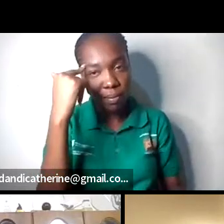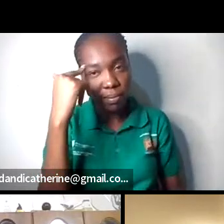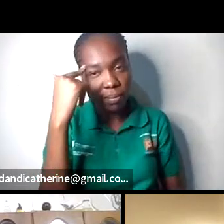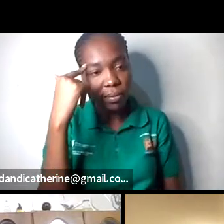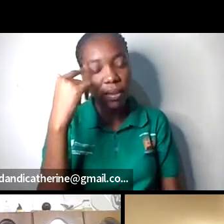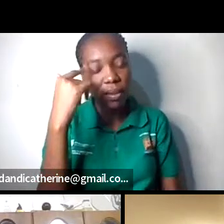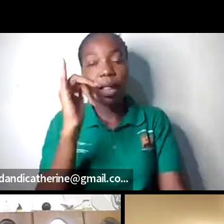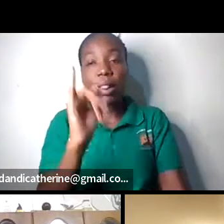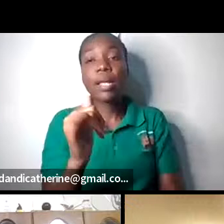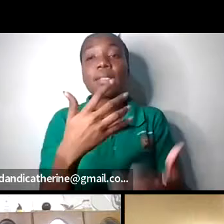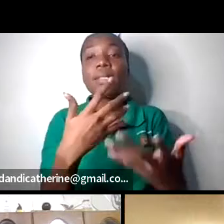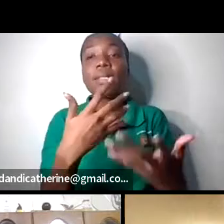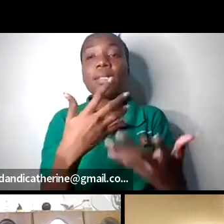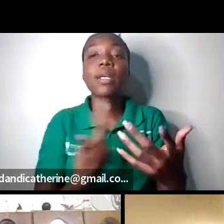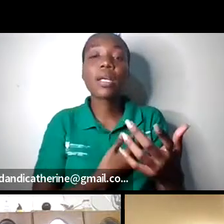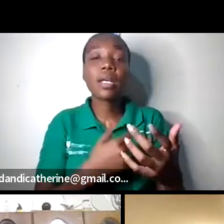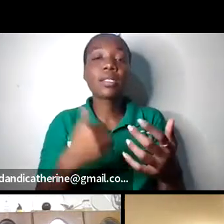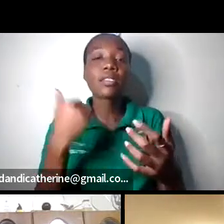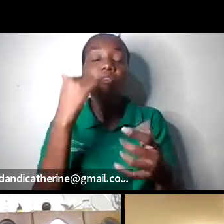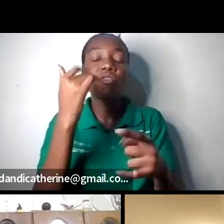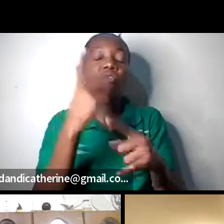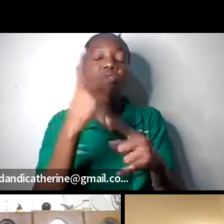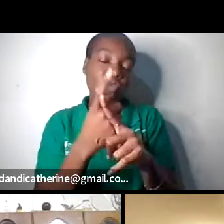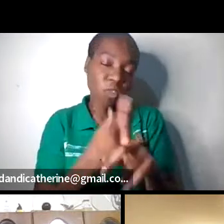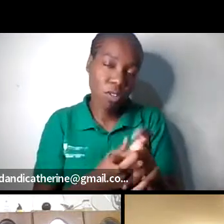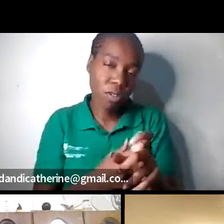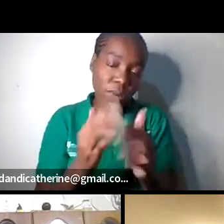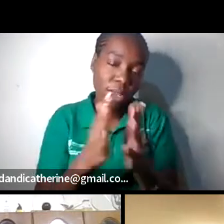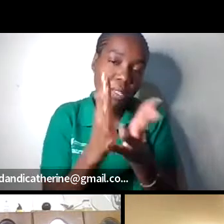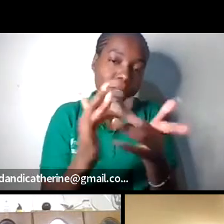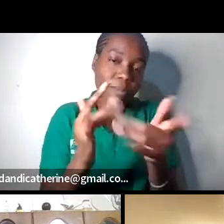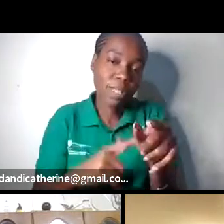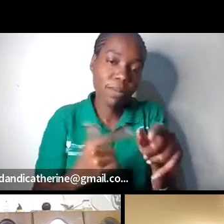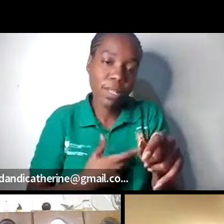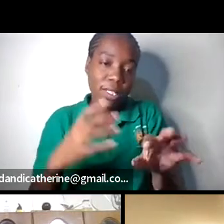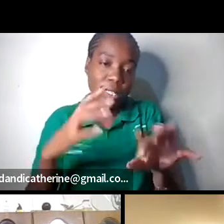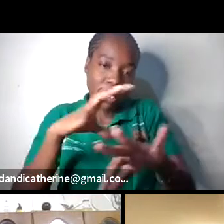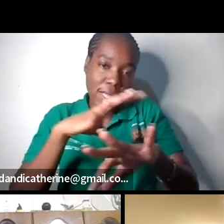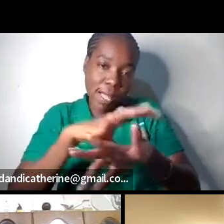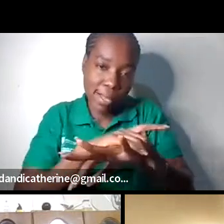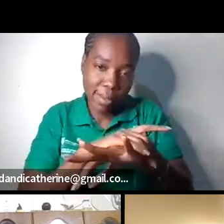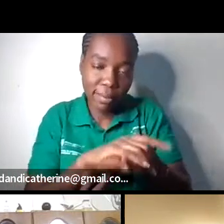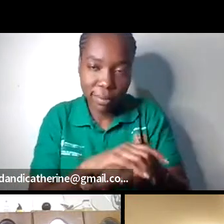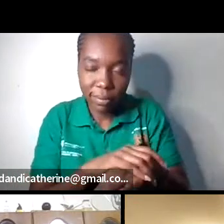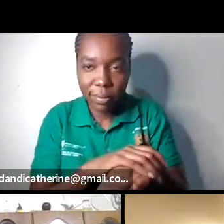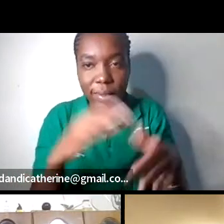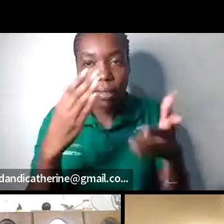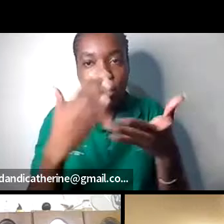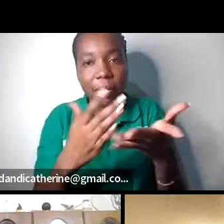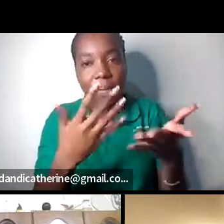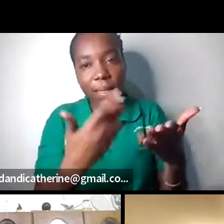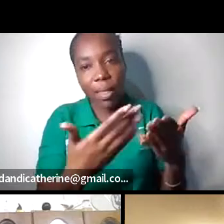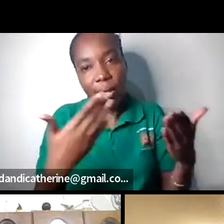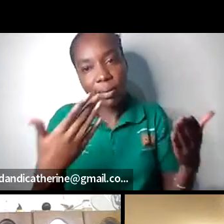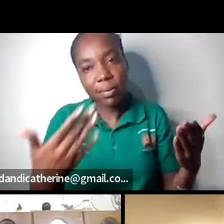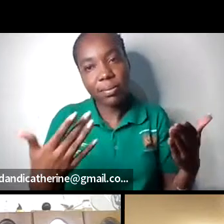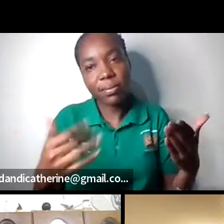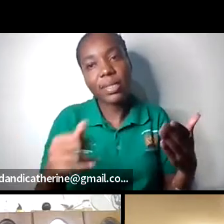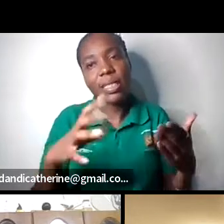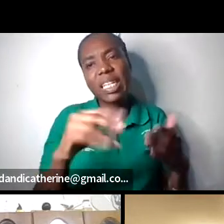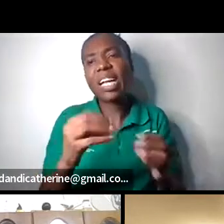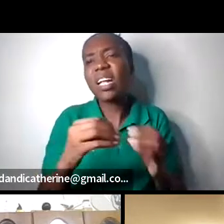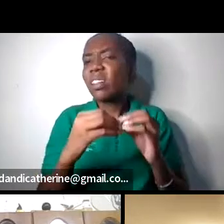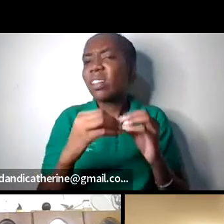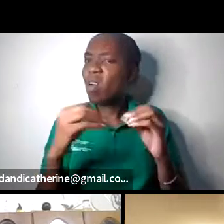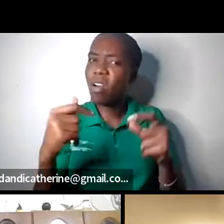something that we are ailing from. And that is why sometimes we find that some of the things are taking too long. Maybe they're not